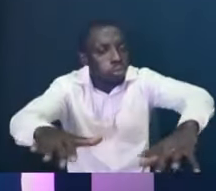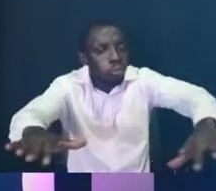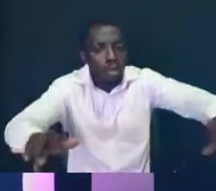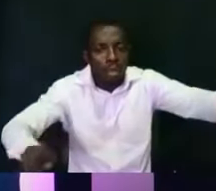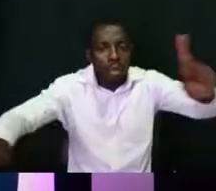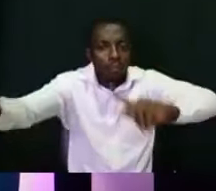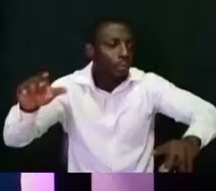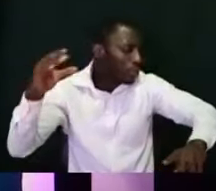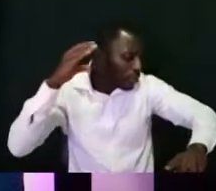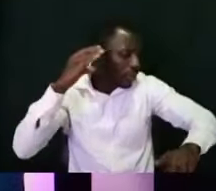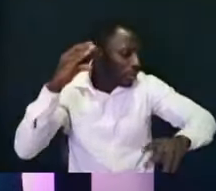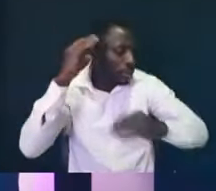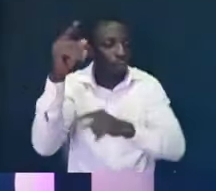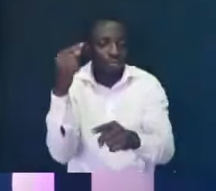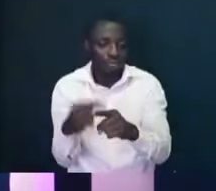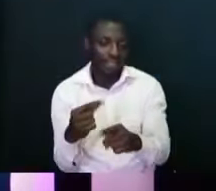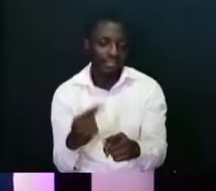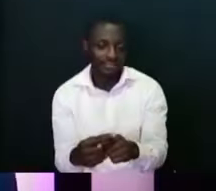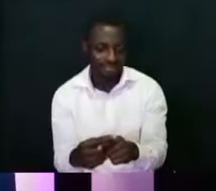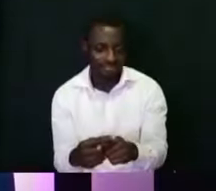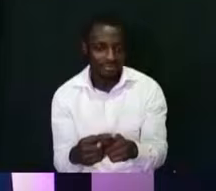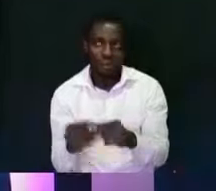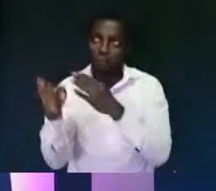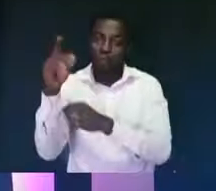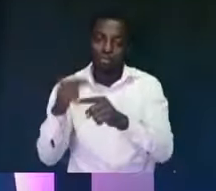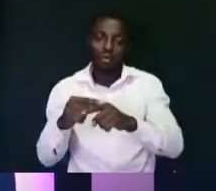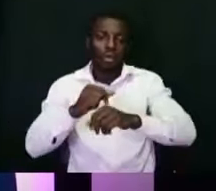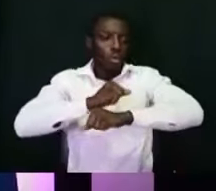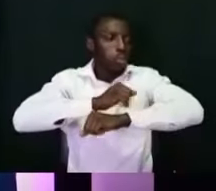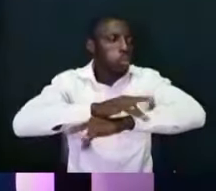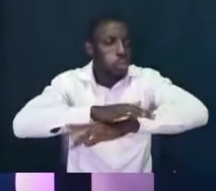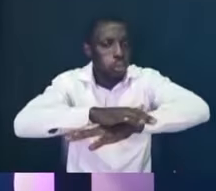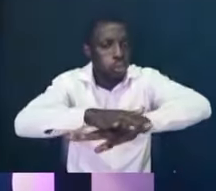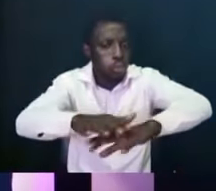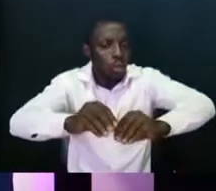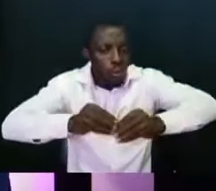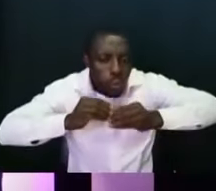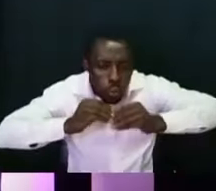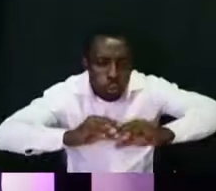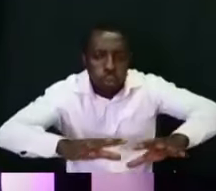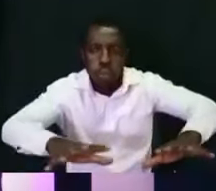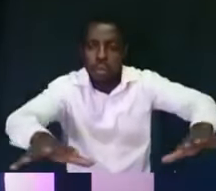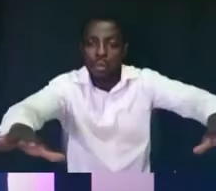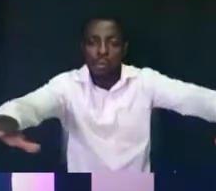The word of the Lord spread through the whole region. And